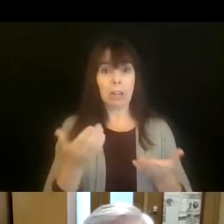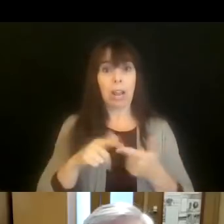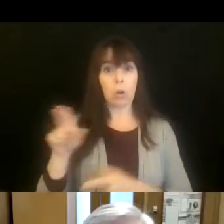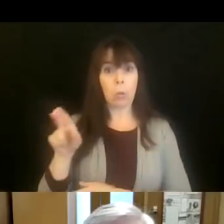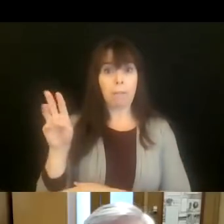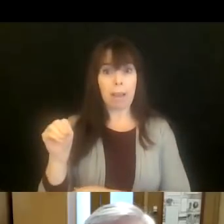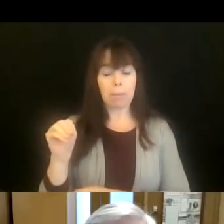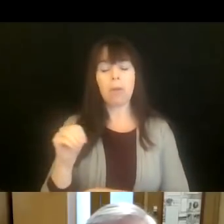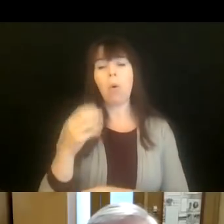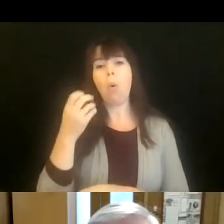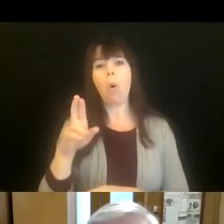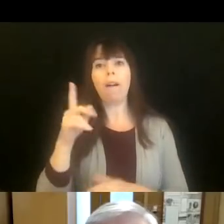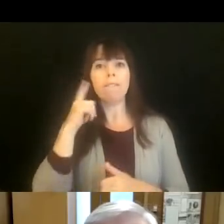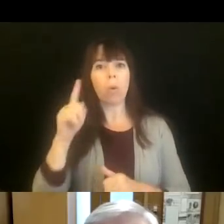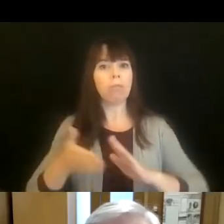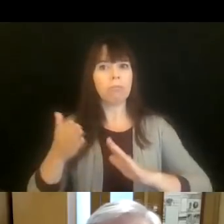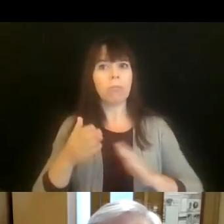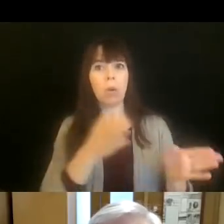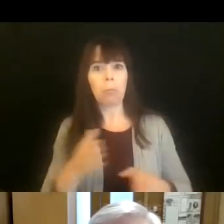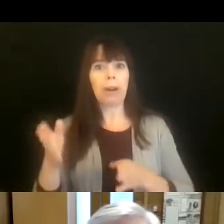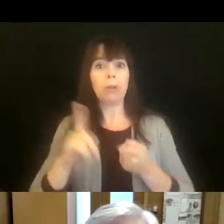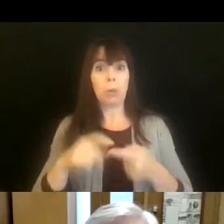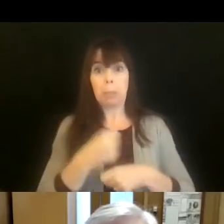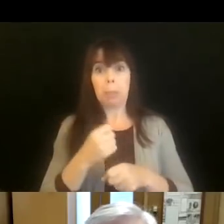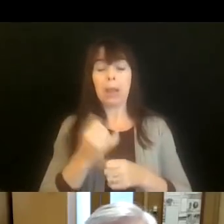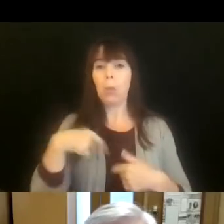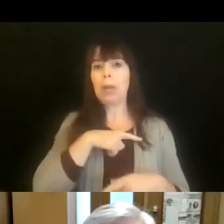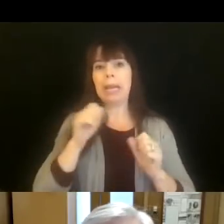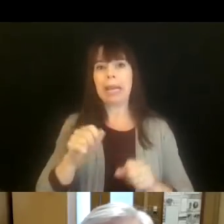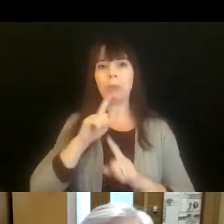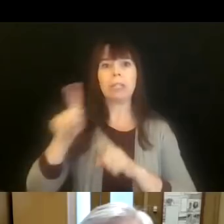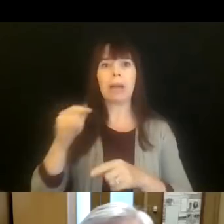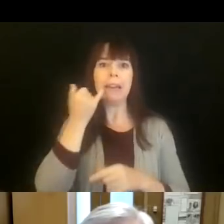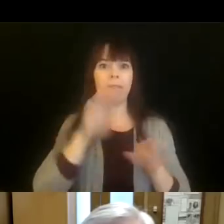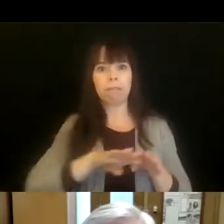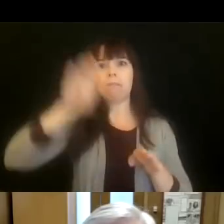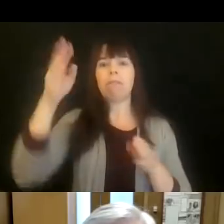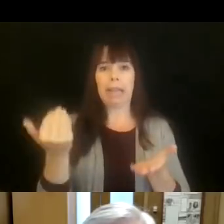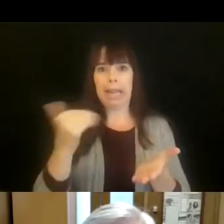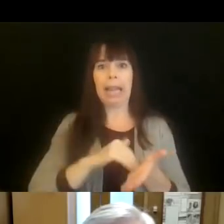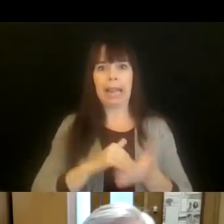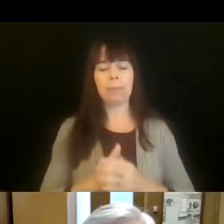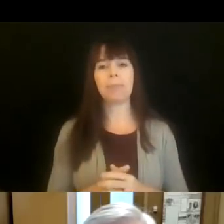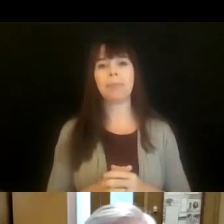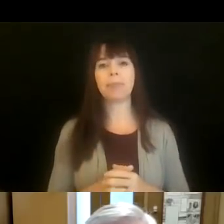operational preparations being made so that we can respond to a potential resurgence of COVID-19 cases.